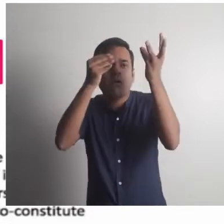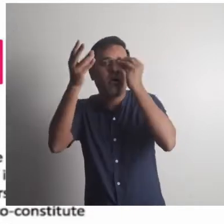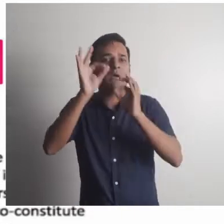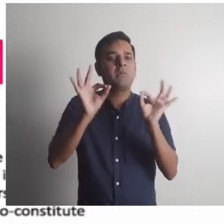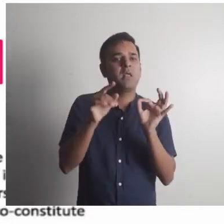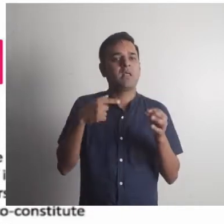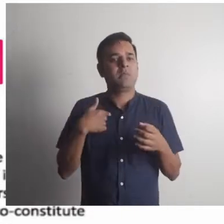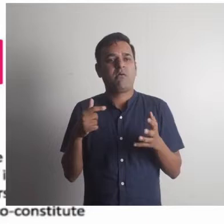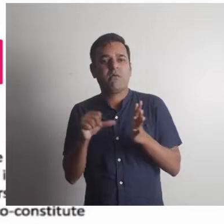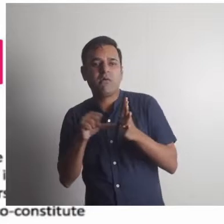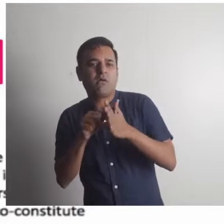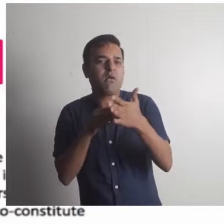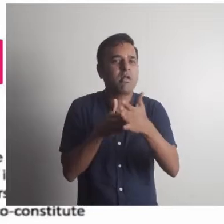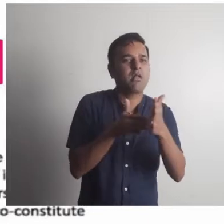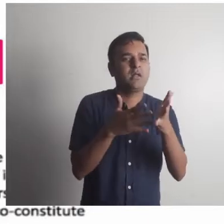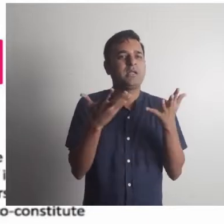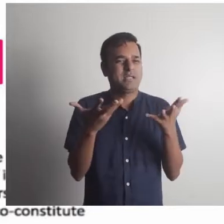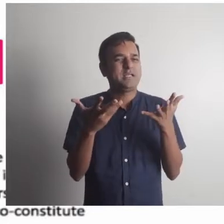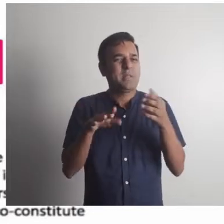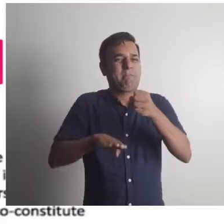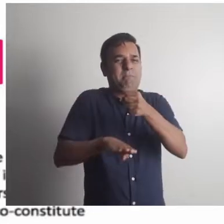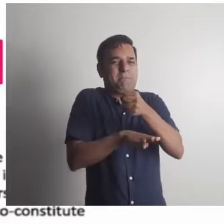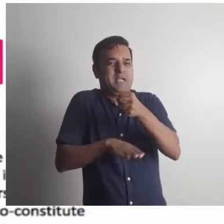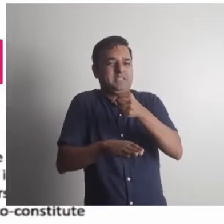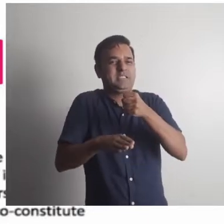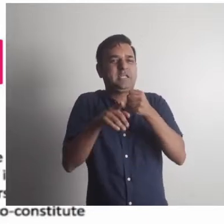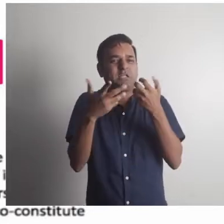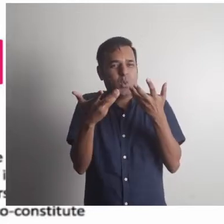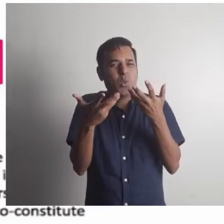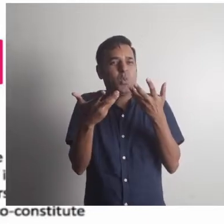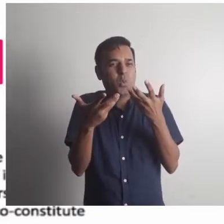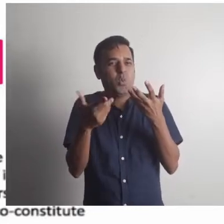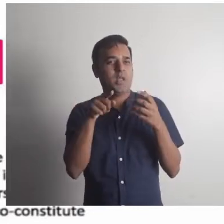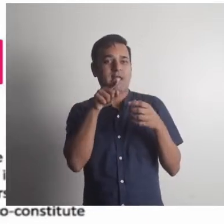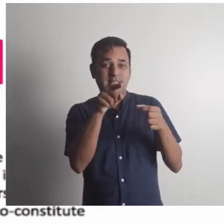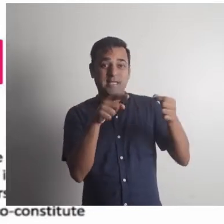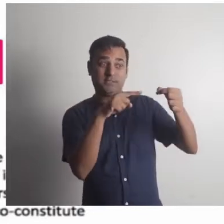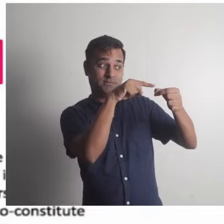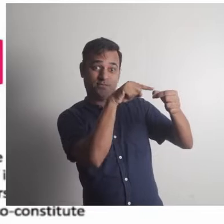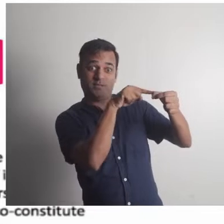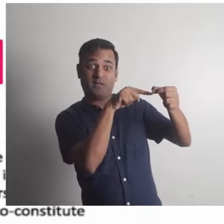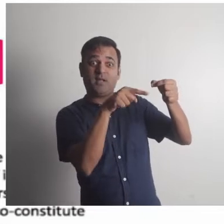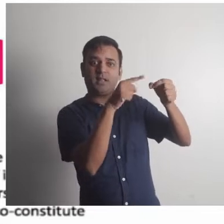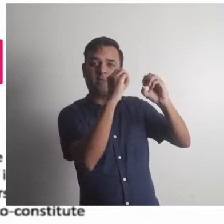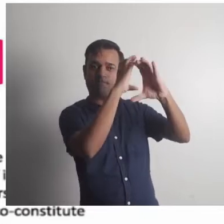us to understand the differences in terms of what we call intersectional privilege and